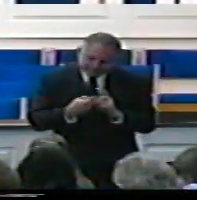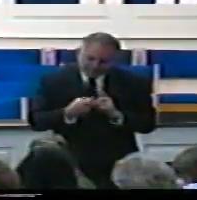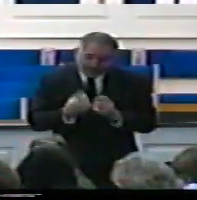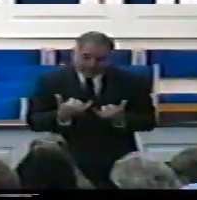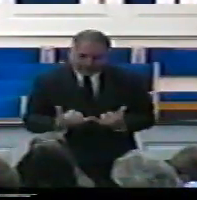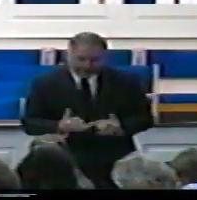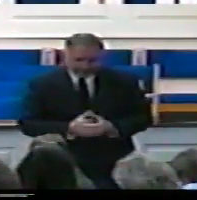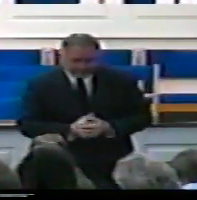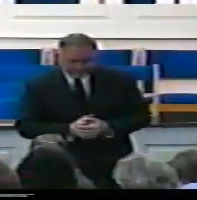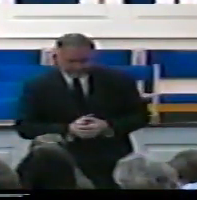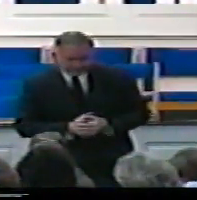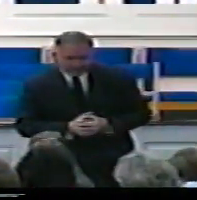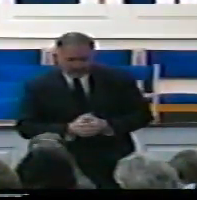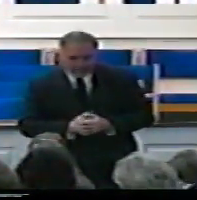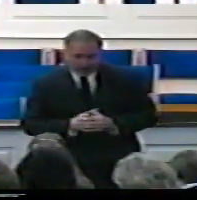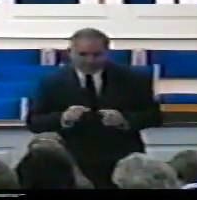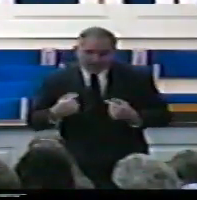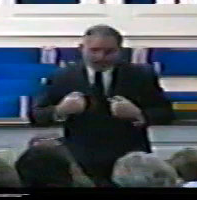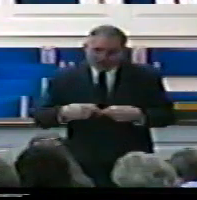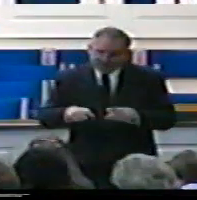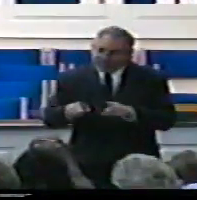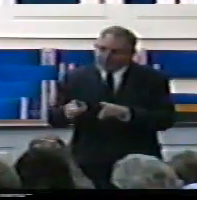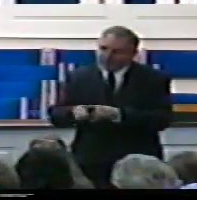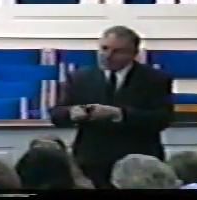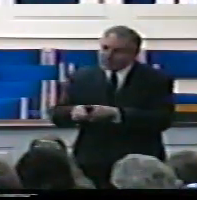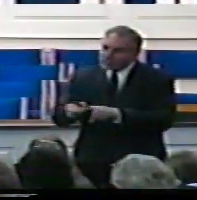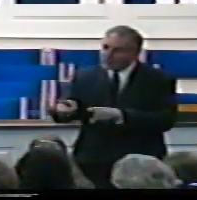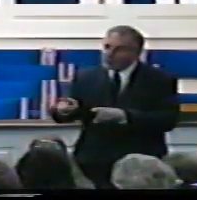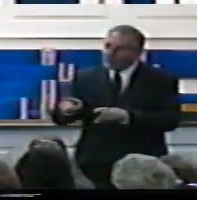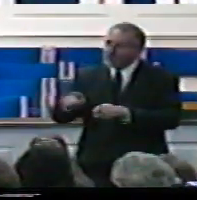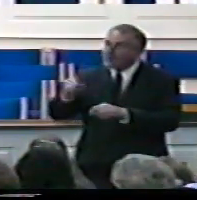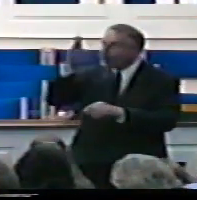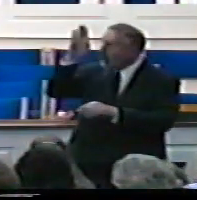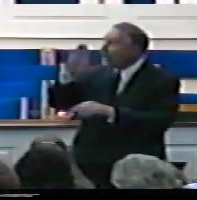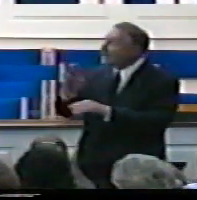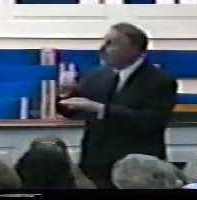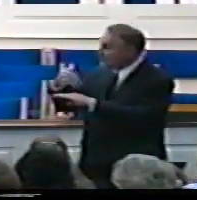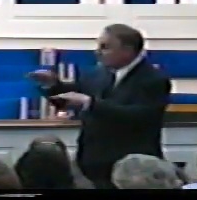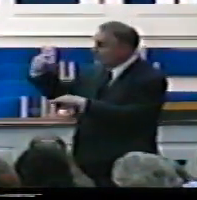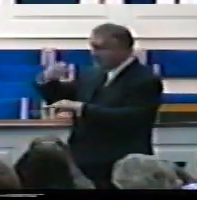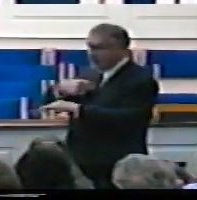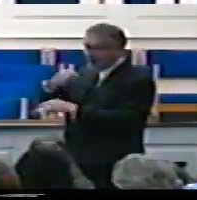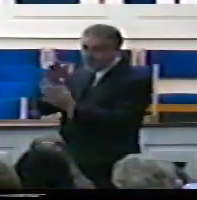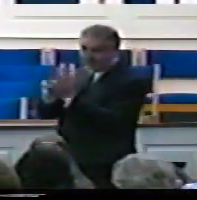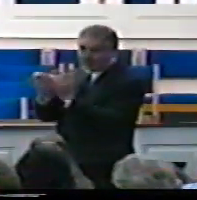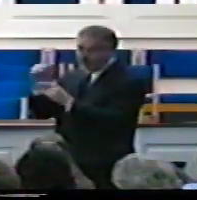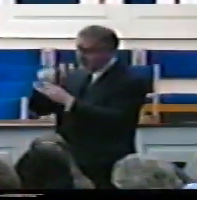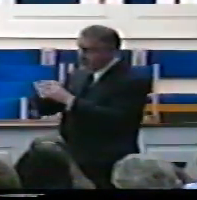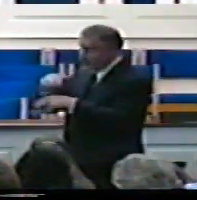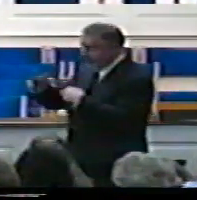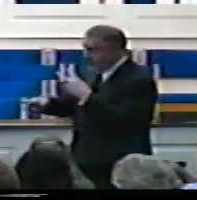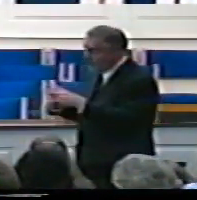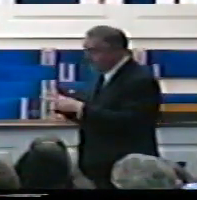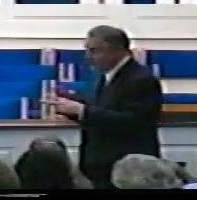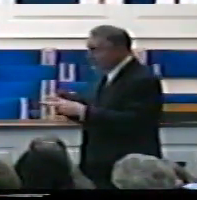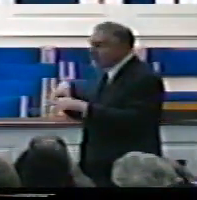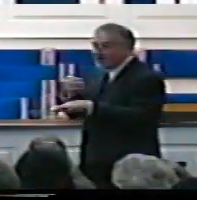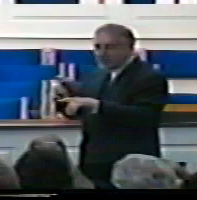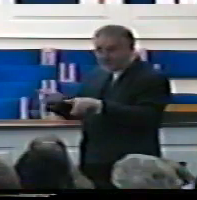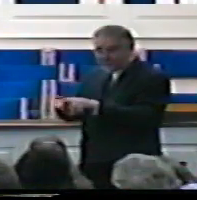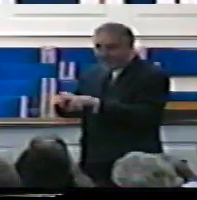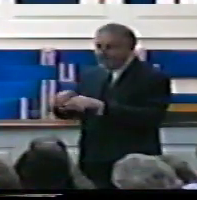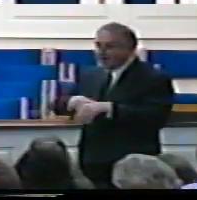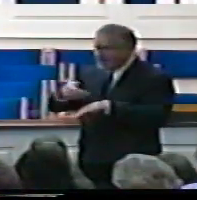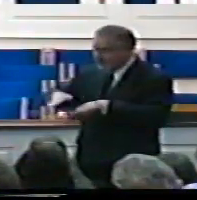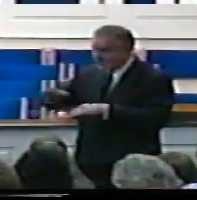look at this. As thou hast sent me into the world, even so I have sent them into the world. He prays for our service. He's praying for my service.